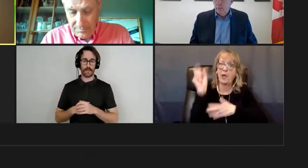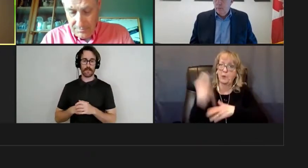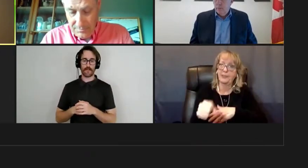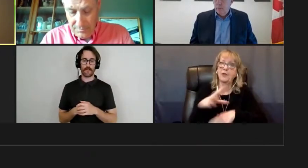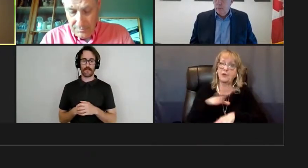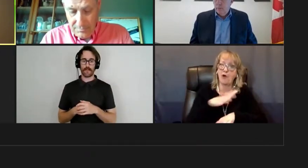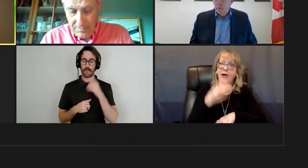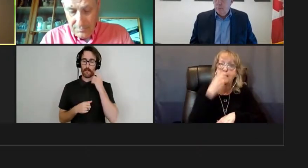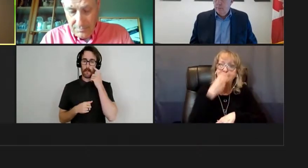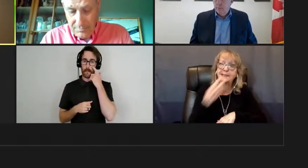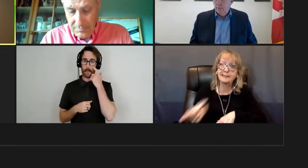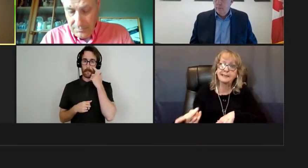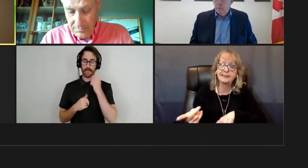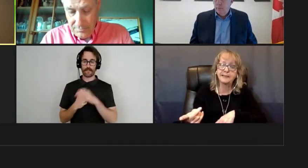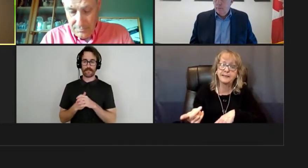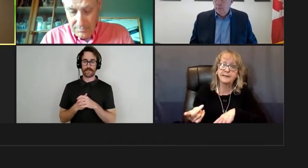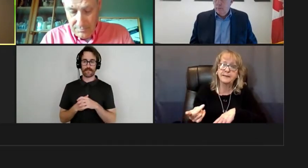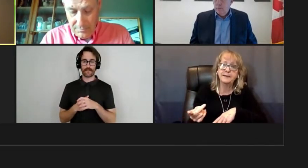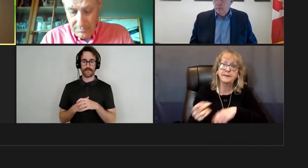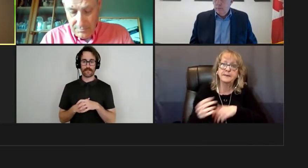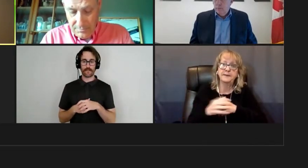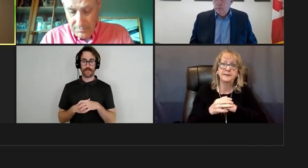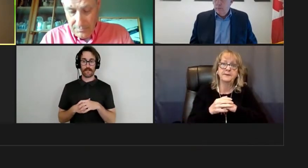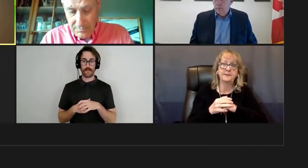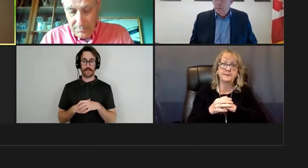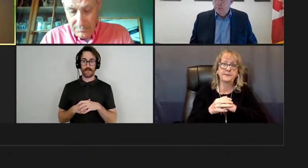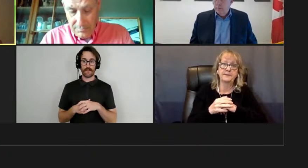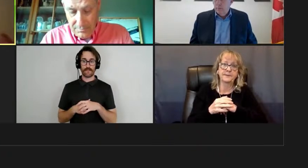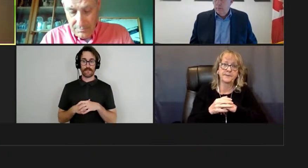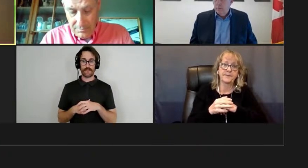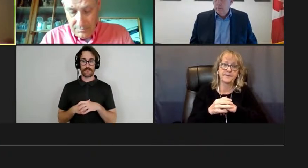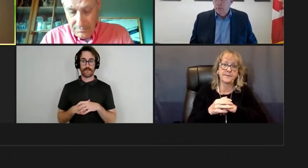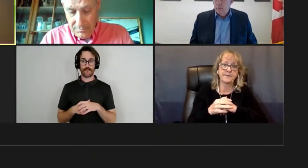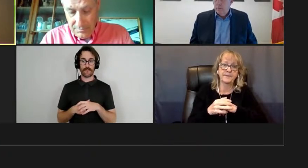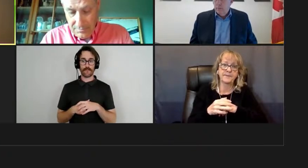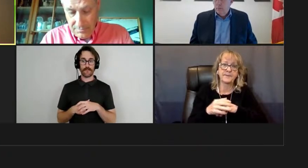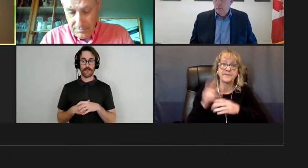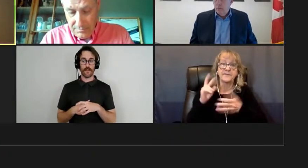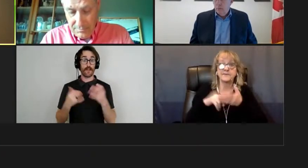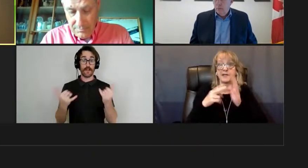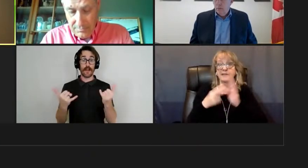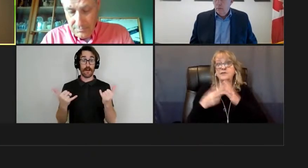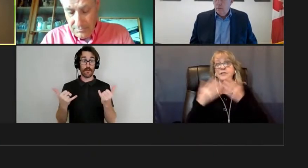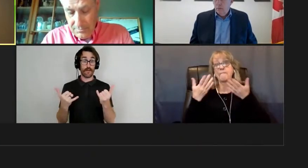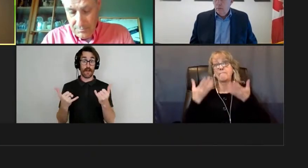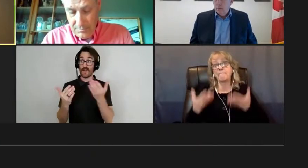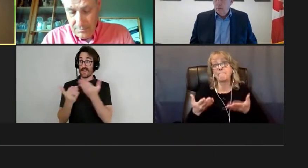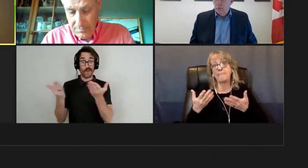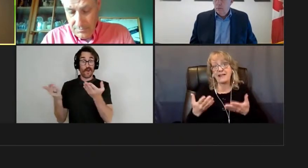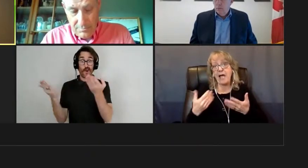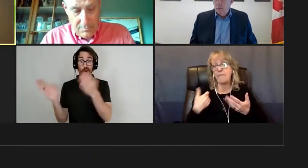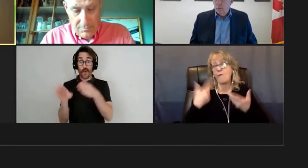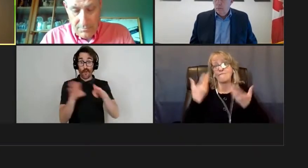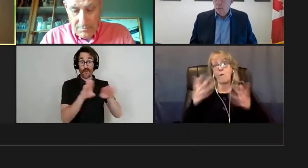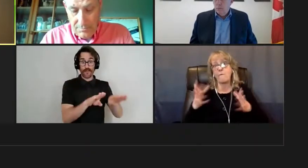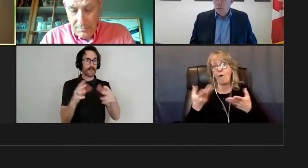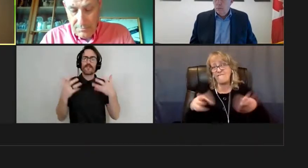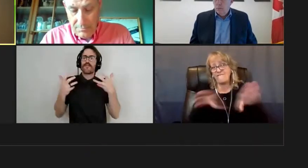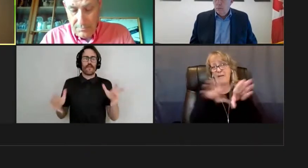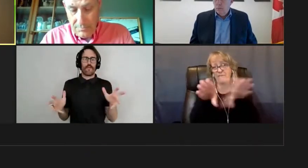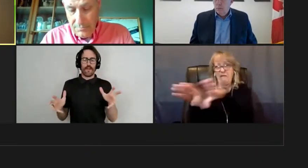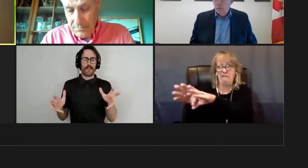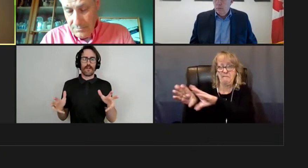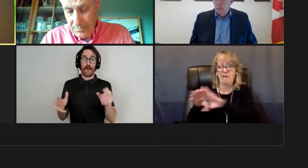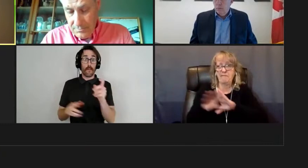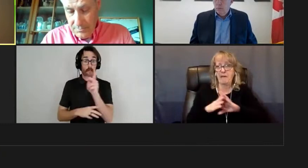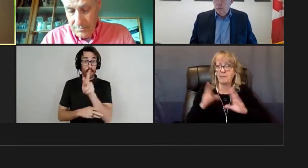So certainly, you know, I don't, at this point, we're not wanting to have things closed. We want people to be able to use parks,